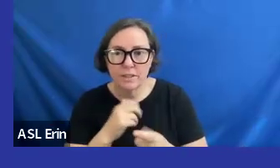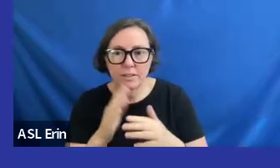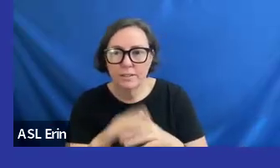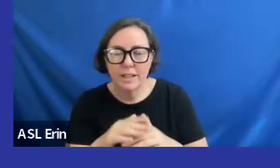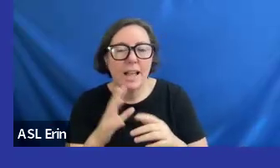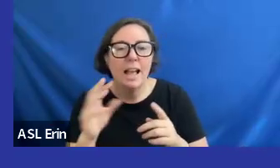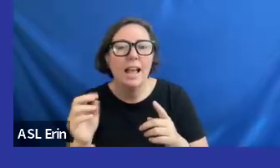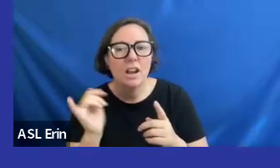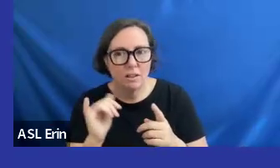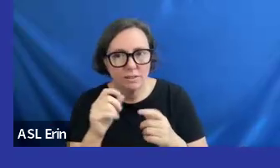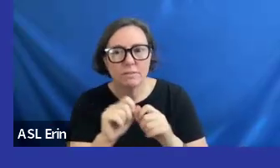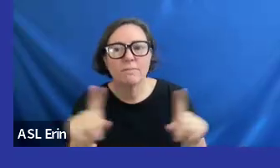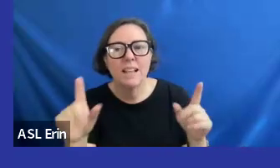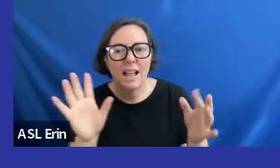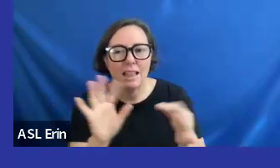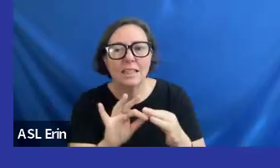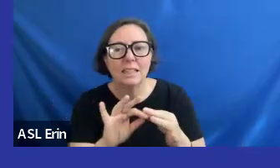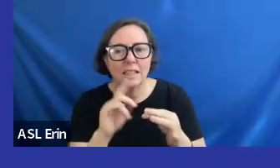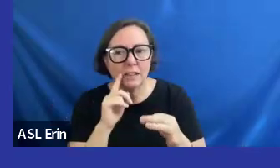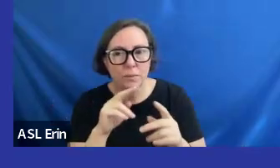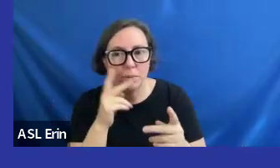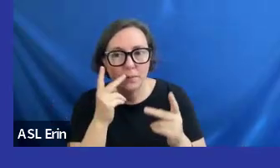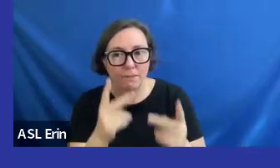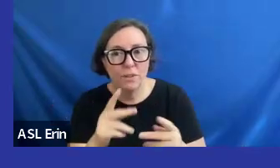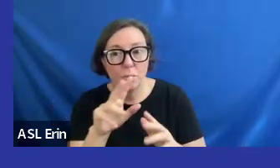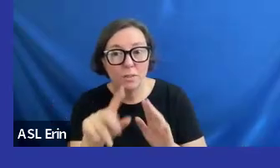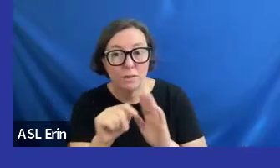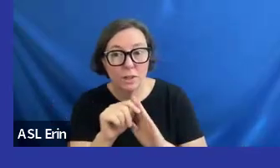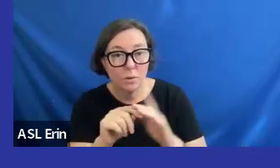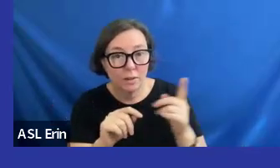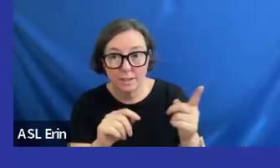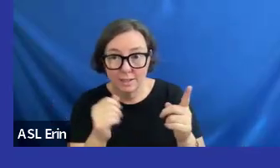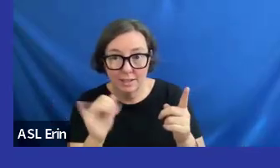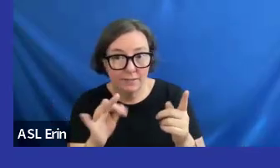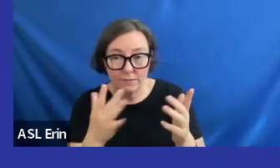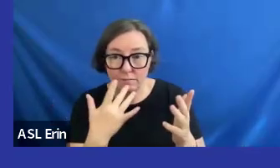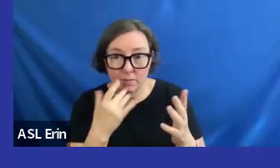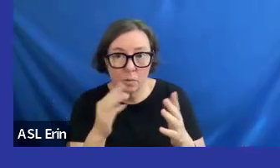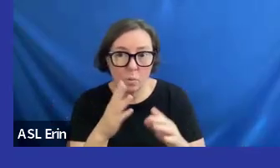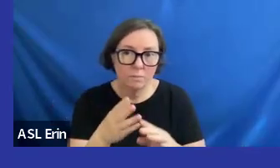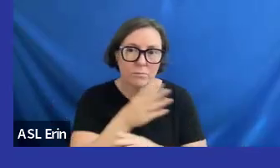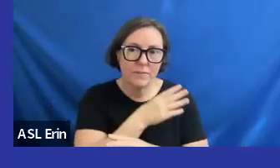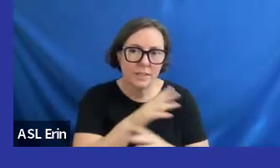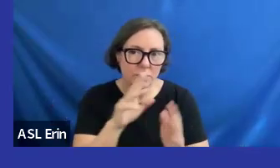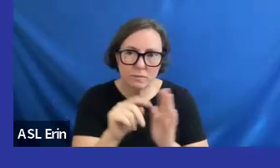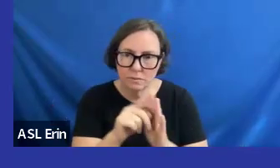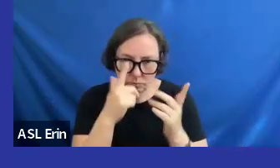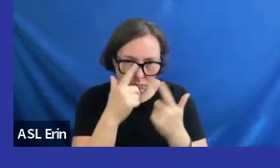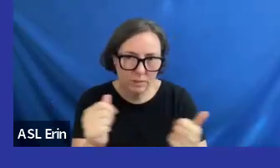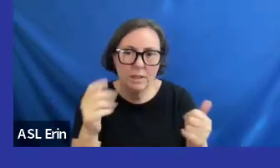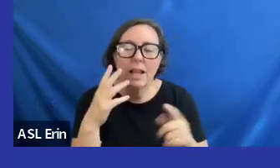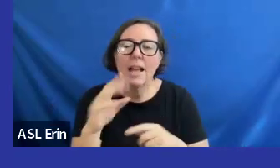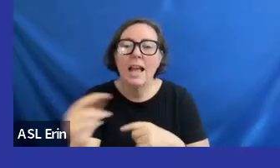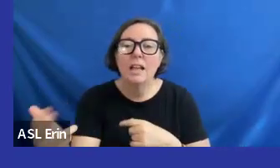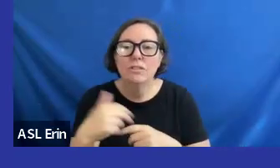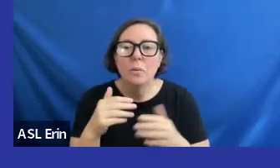was just gonna say, you'll also receive a link to view this recording as well as the previous recordings. And please join